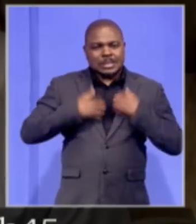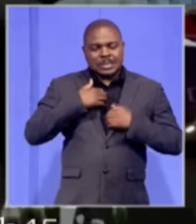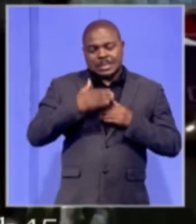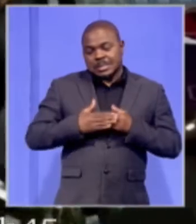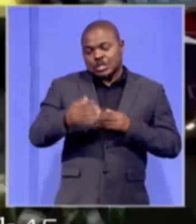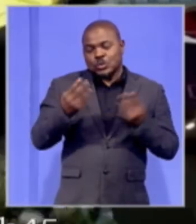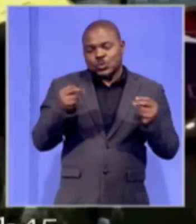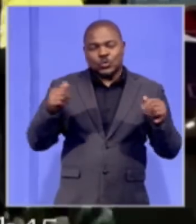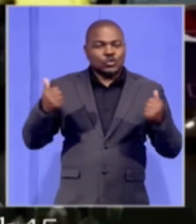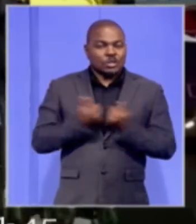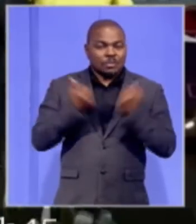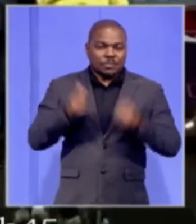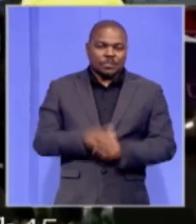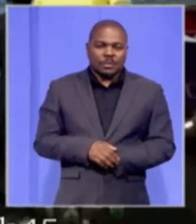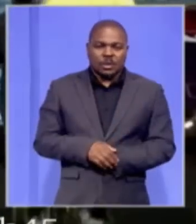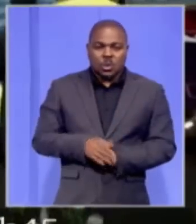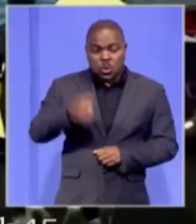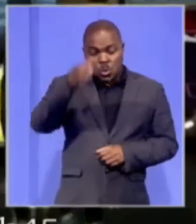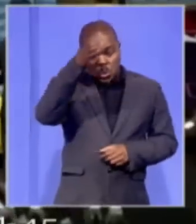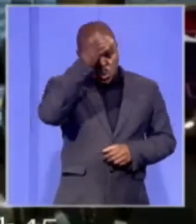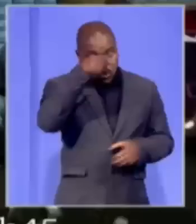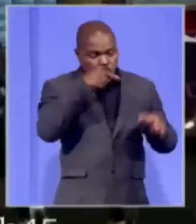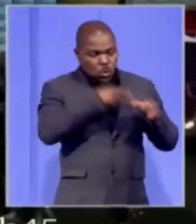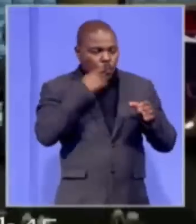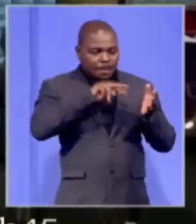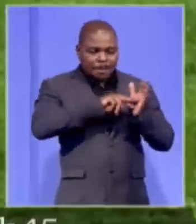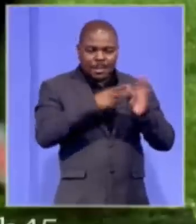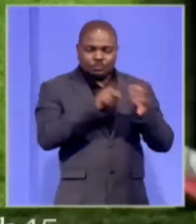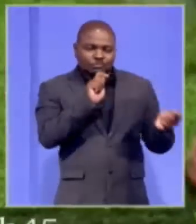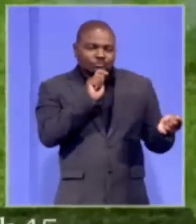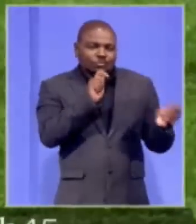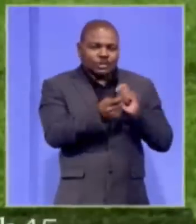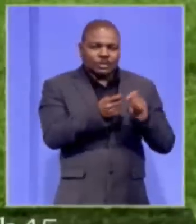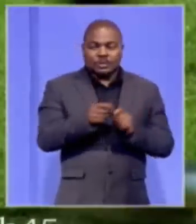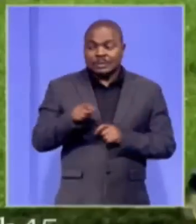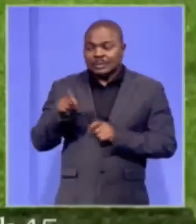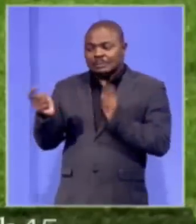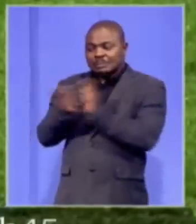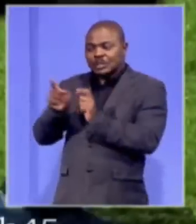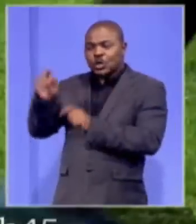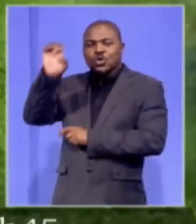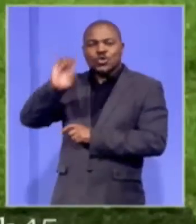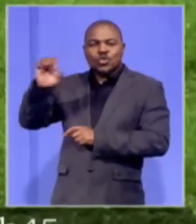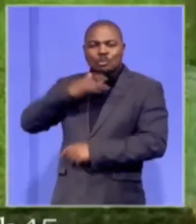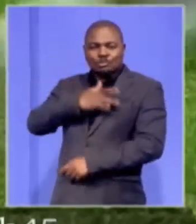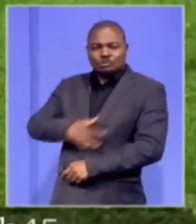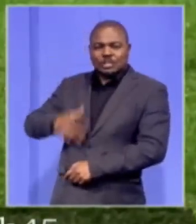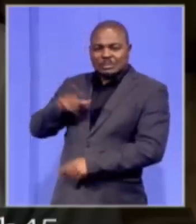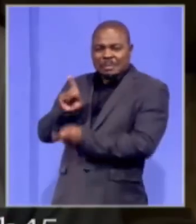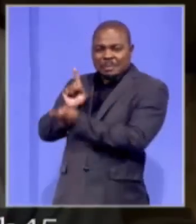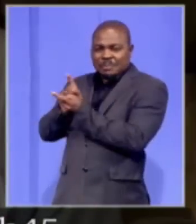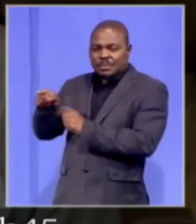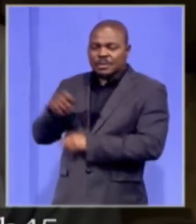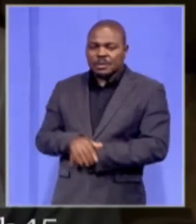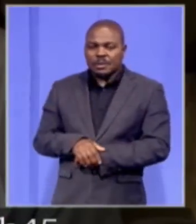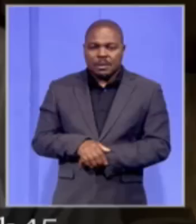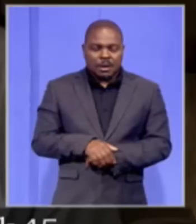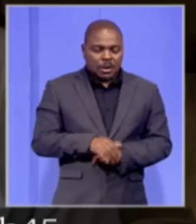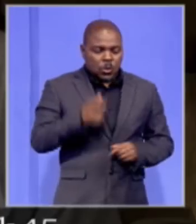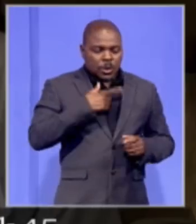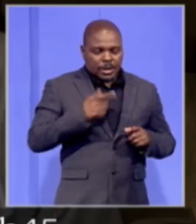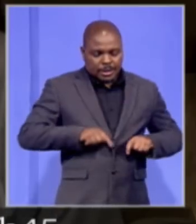challenge. Mokwetlisi o re o fetotse mawa papading ena kgatlanong le bompodi ba Europa. We're working on both